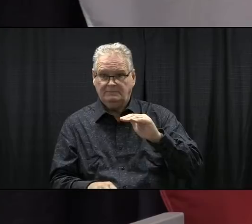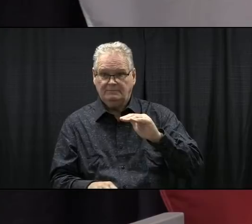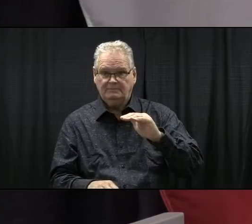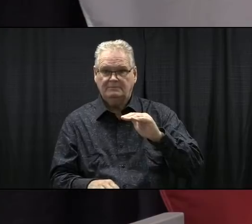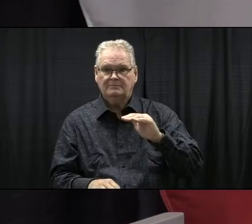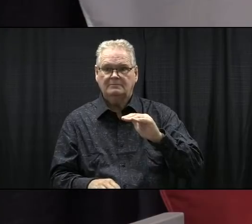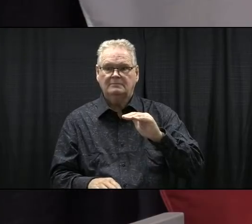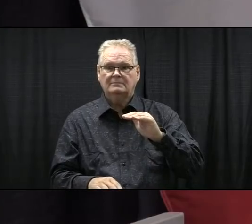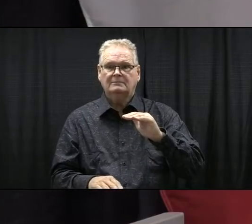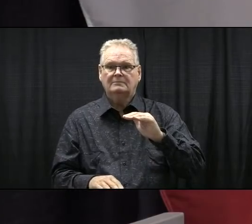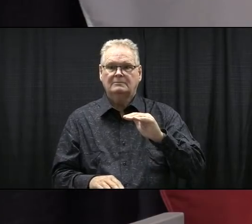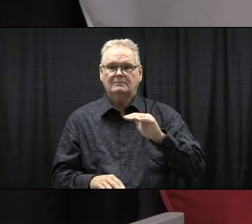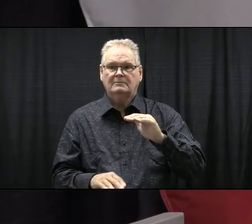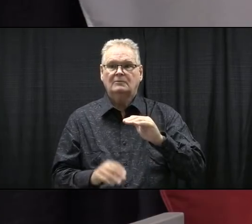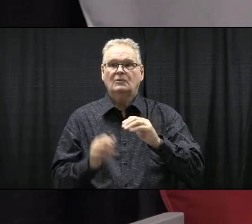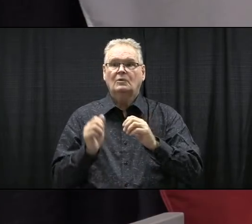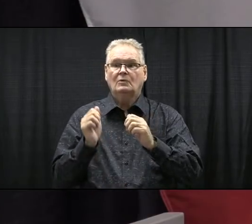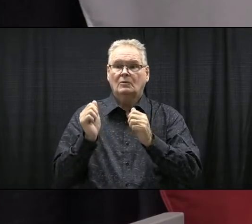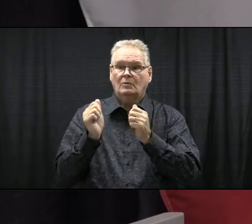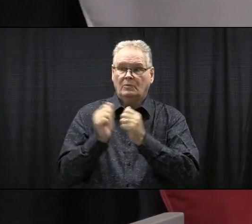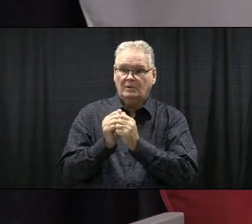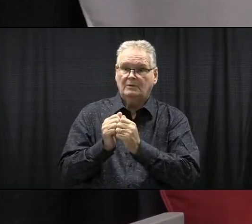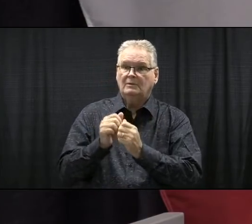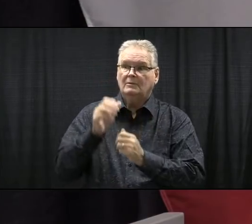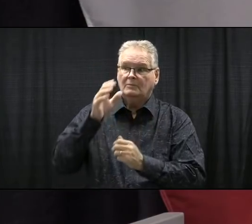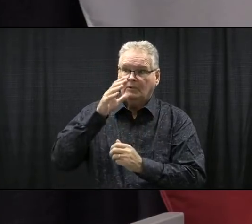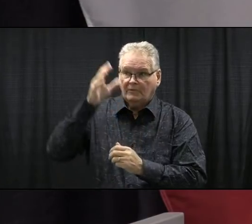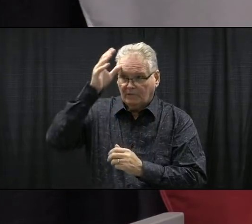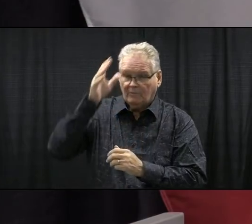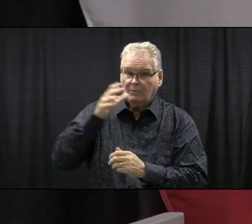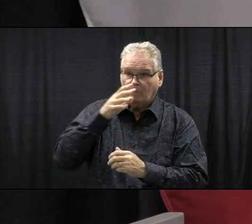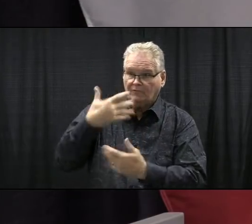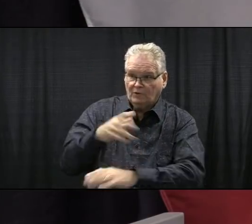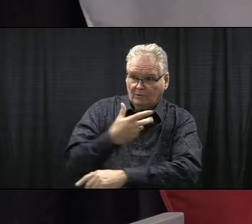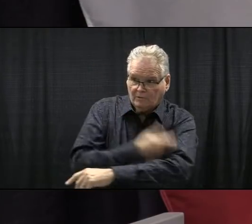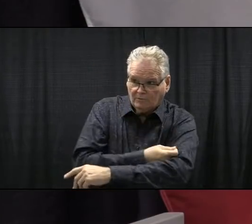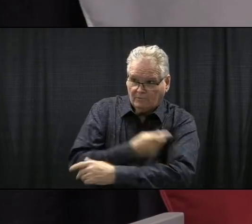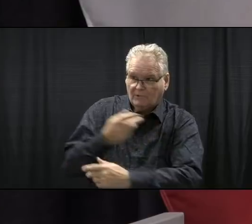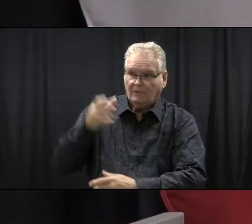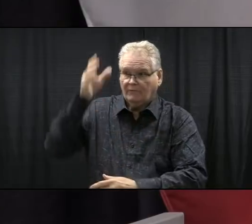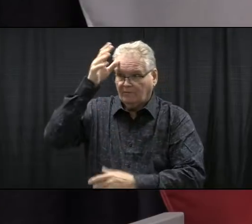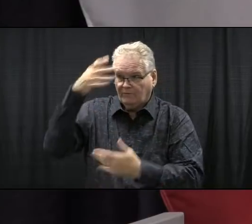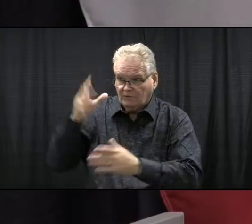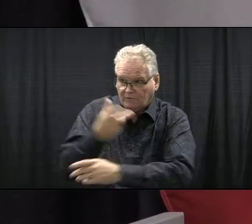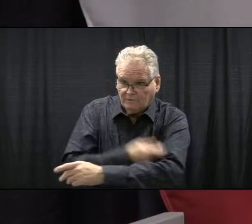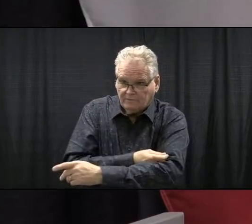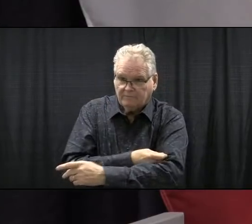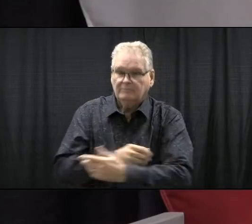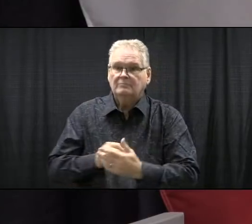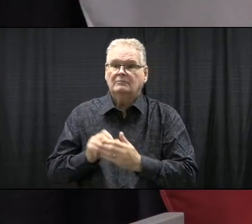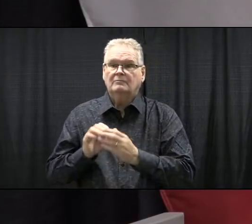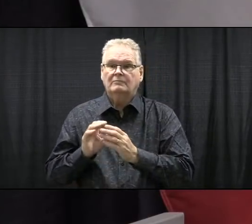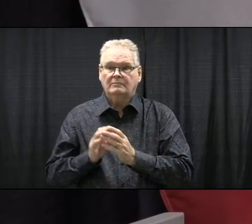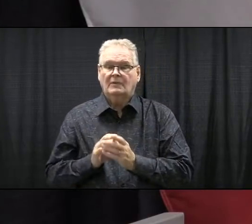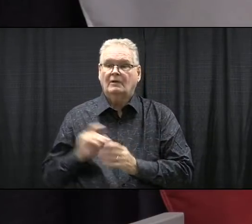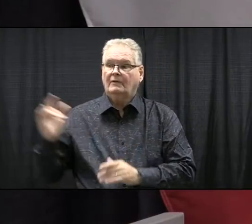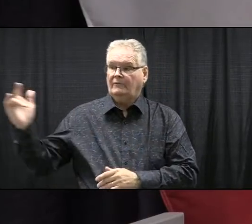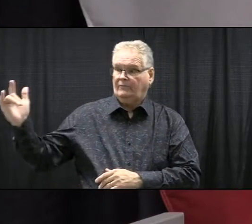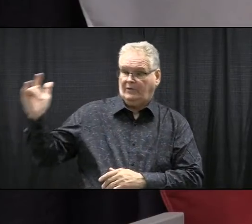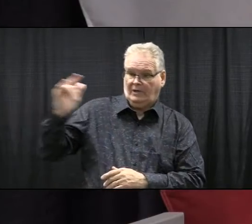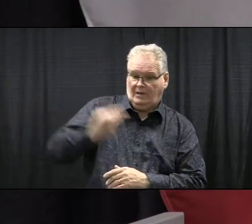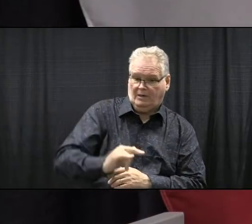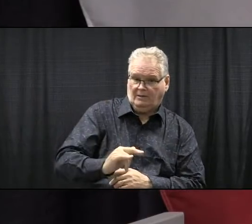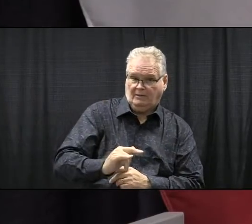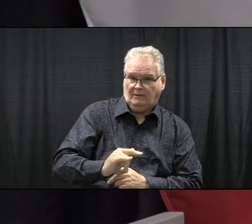vaccinated parents or guardians. For the 14 days after arrival in the province, the children must limit contact with others by staying home as much as